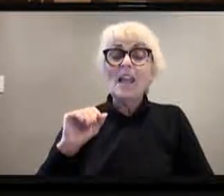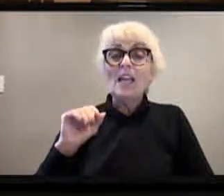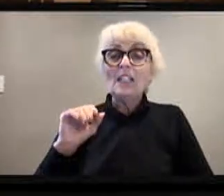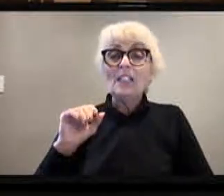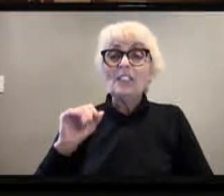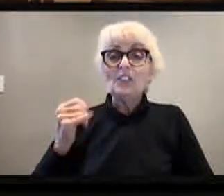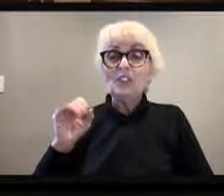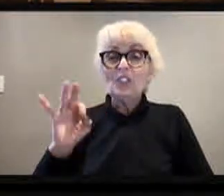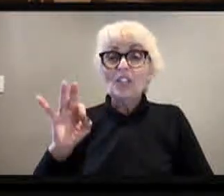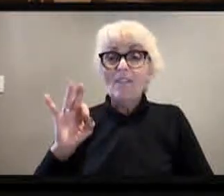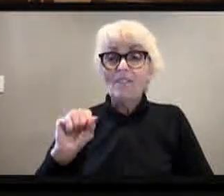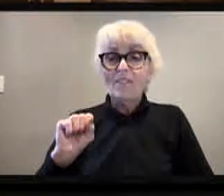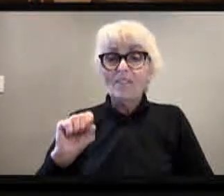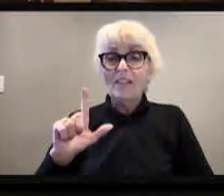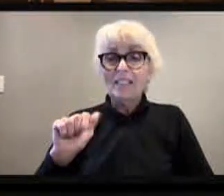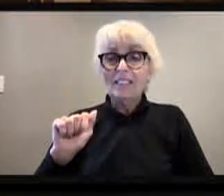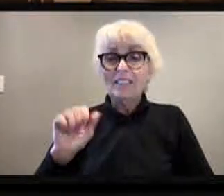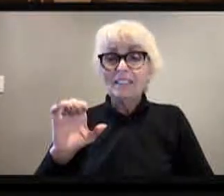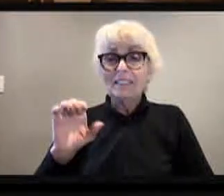here.